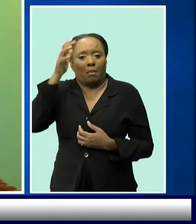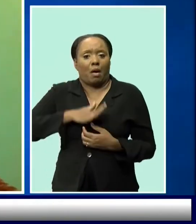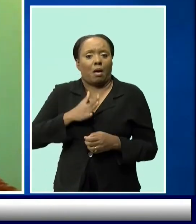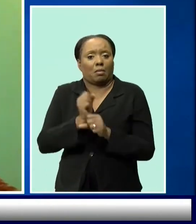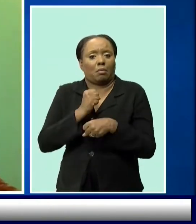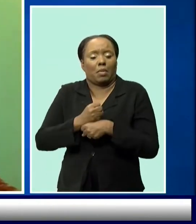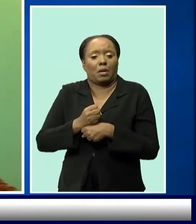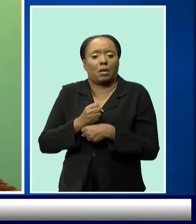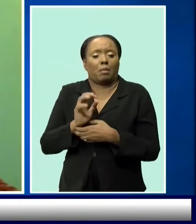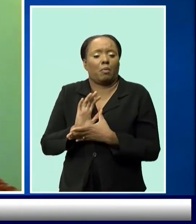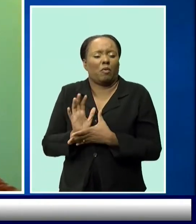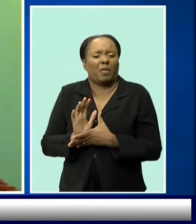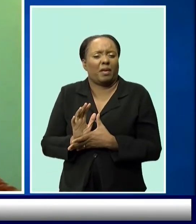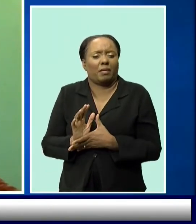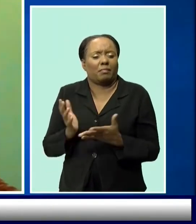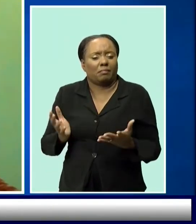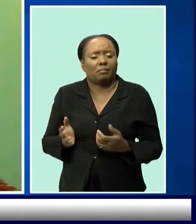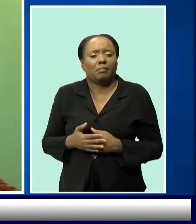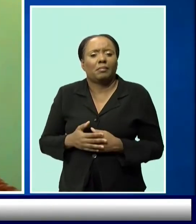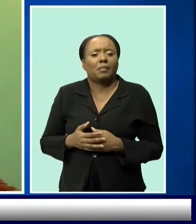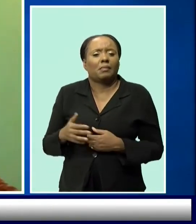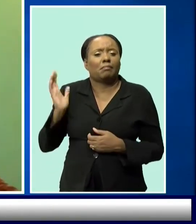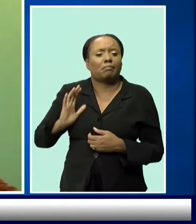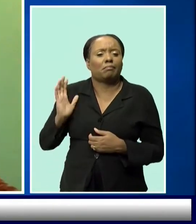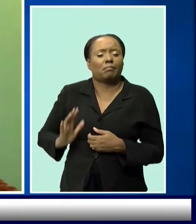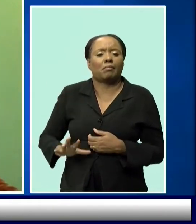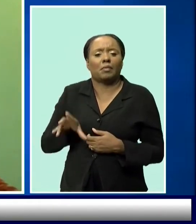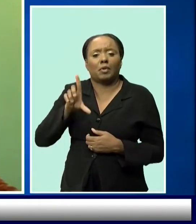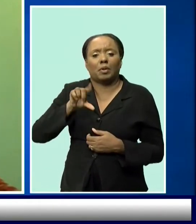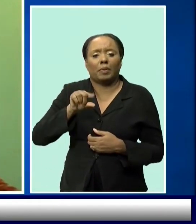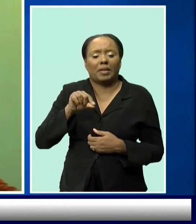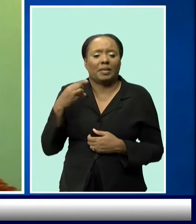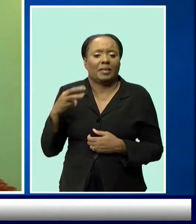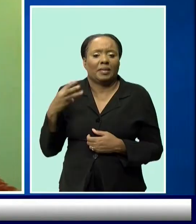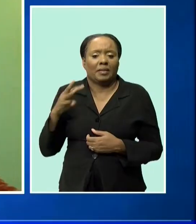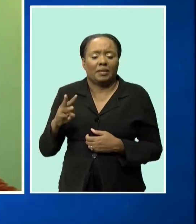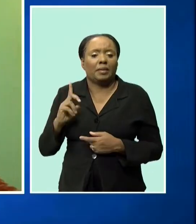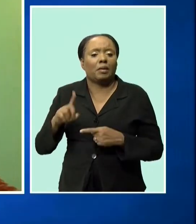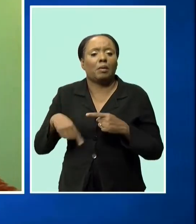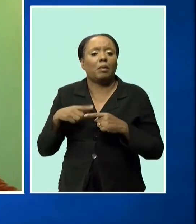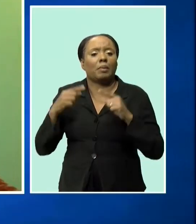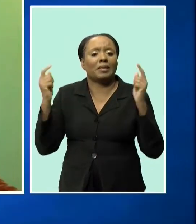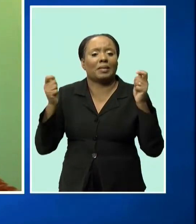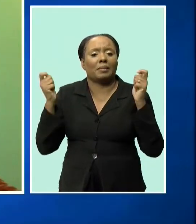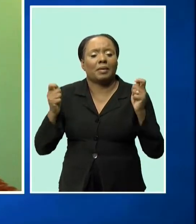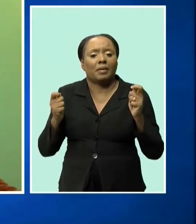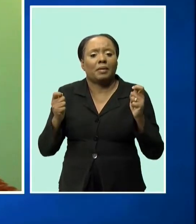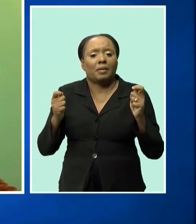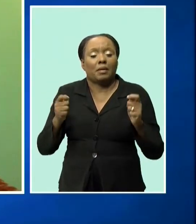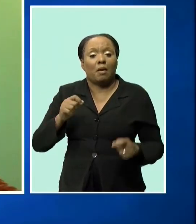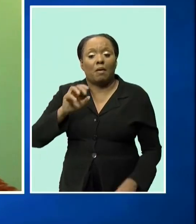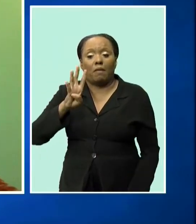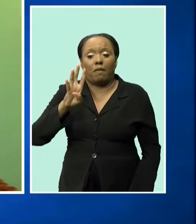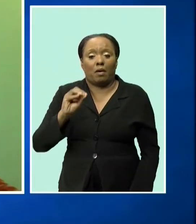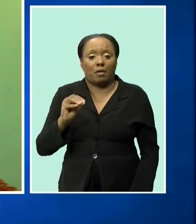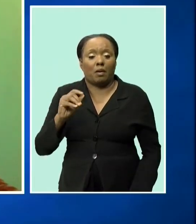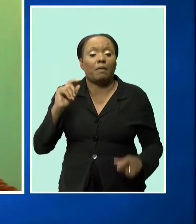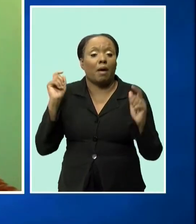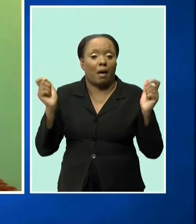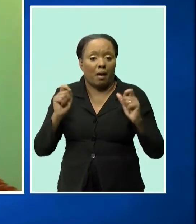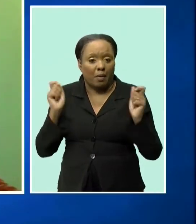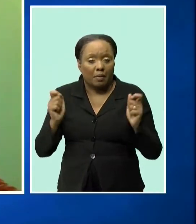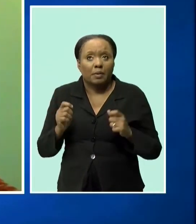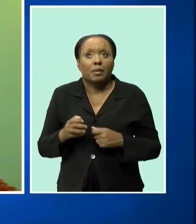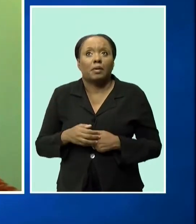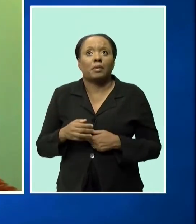in 2016, when we were commemorating the 40th anniversary of the Cubana tragedy, we launched a